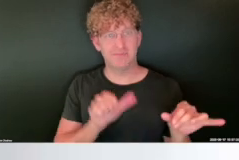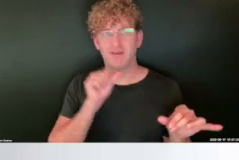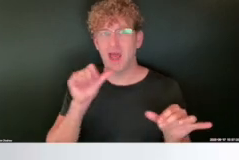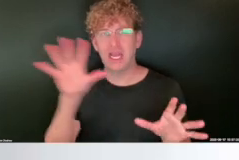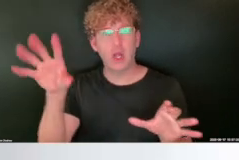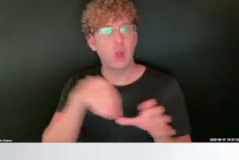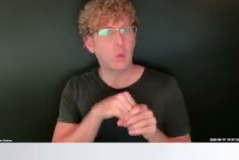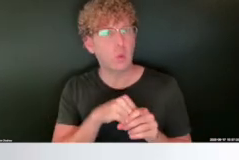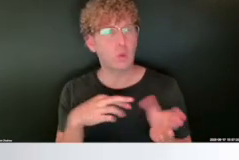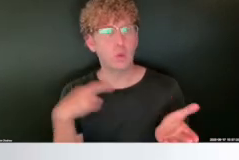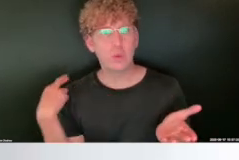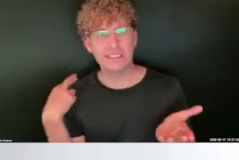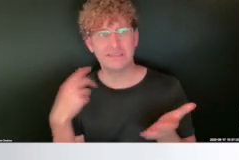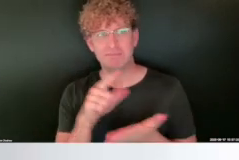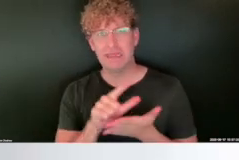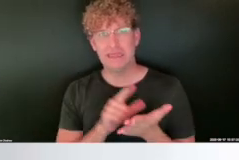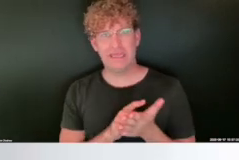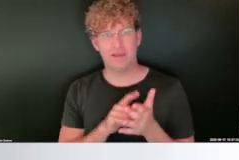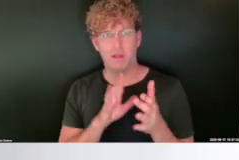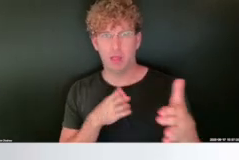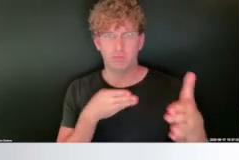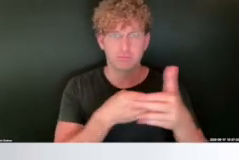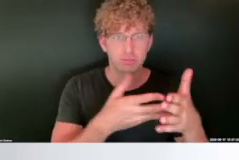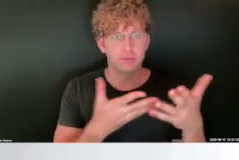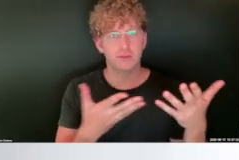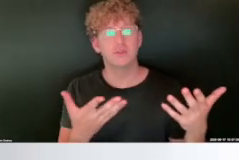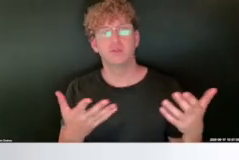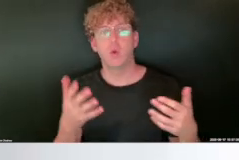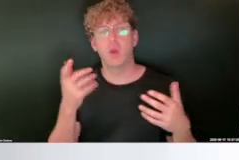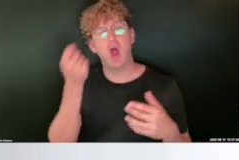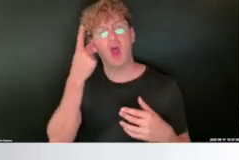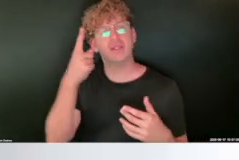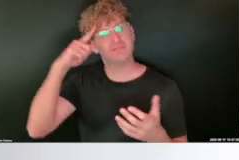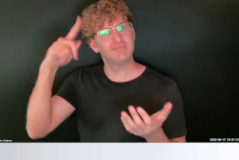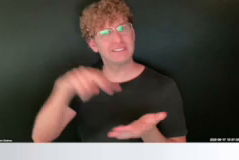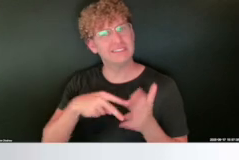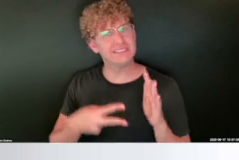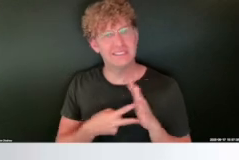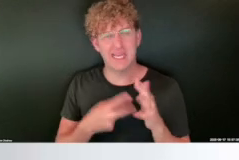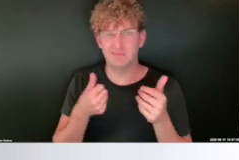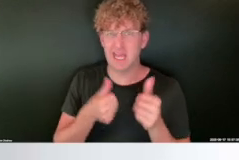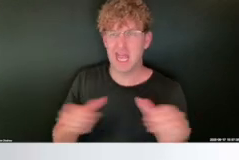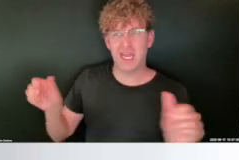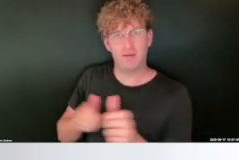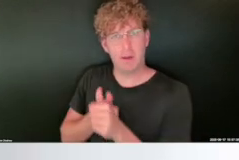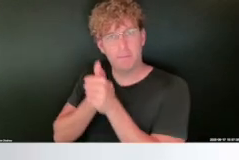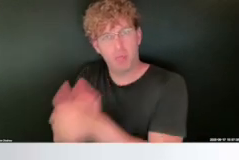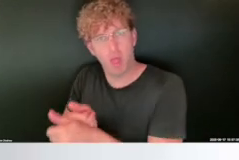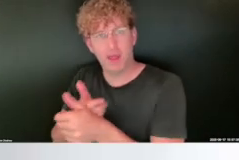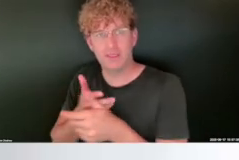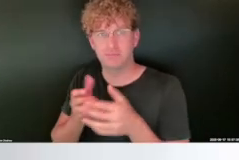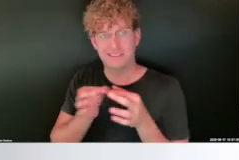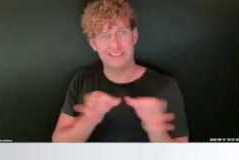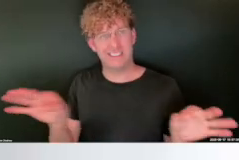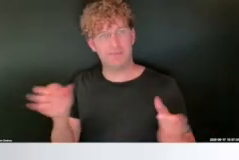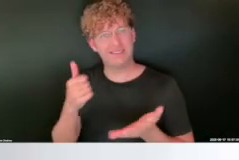action. So, we understand that the intent of any compliance statement is to help make sure that funds go to good